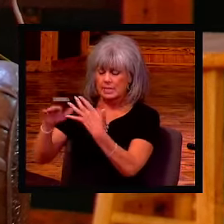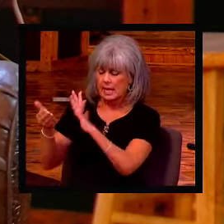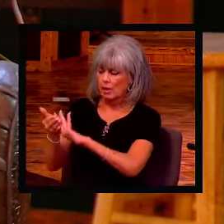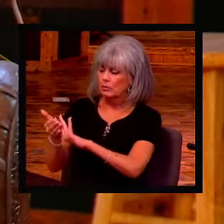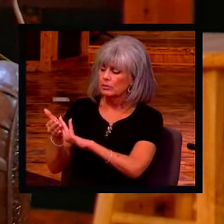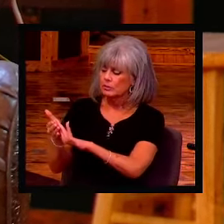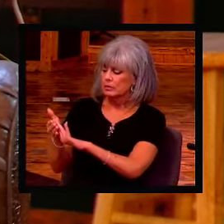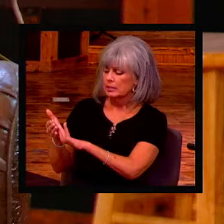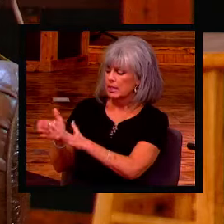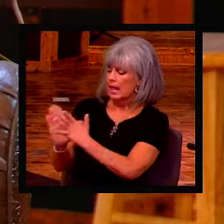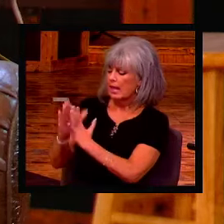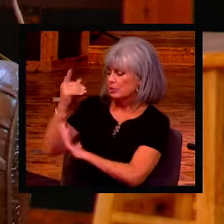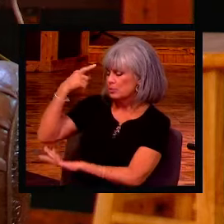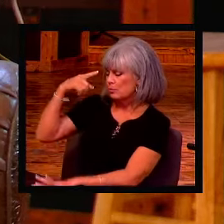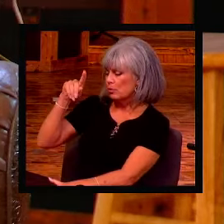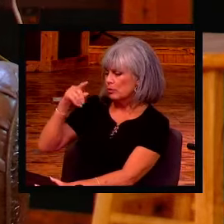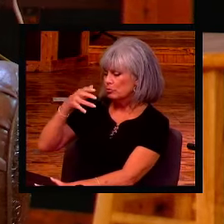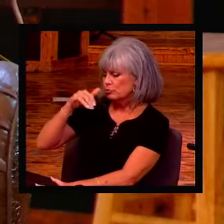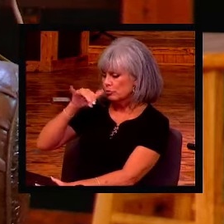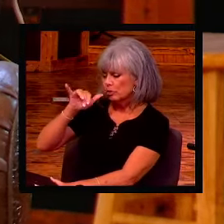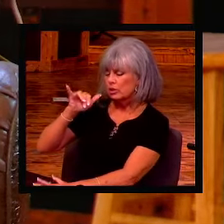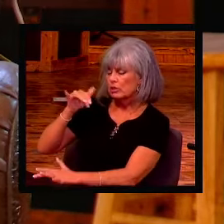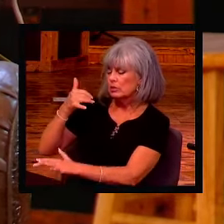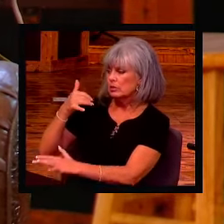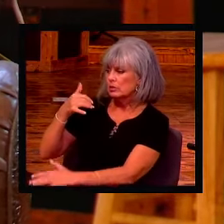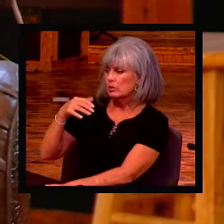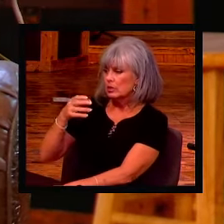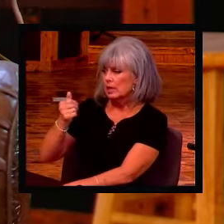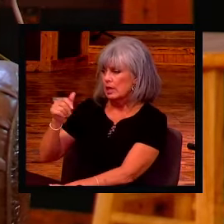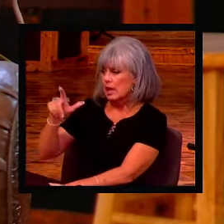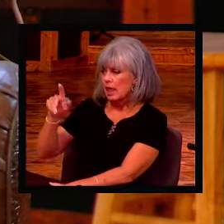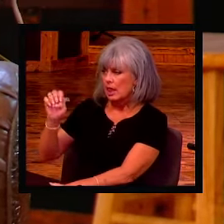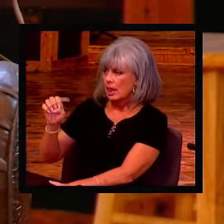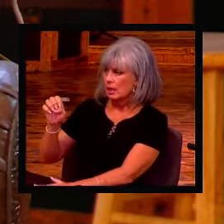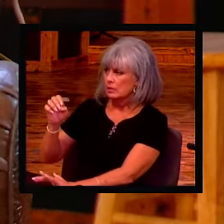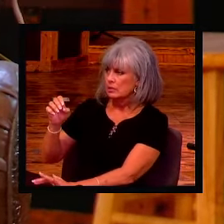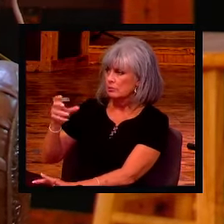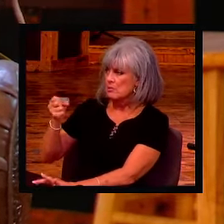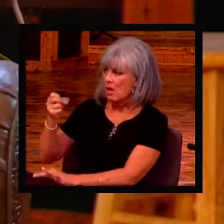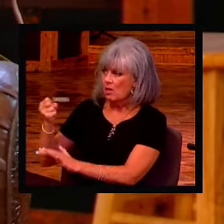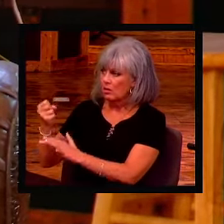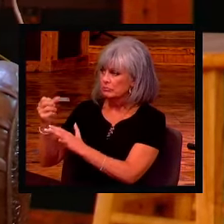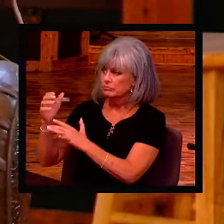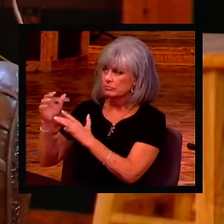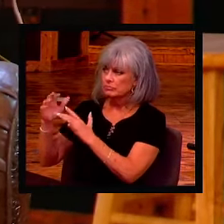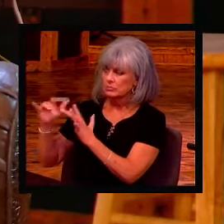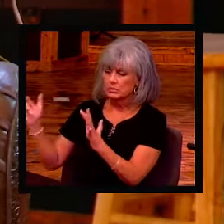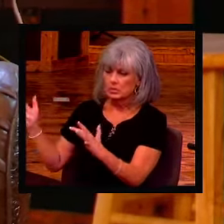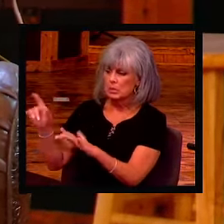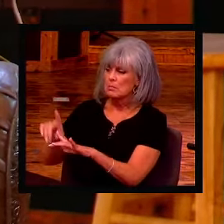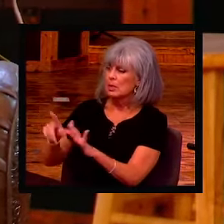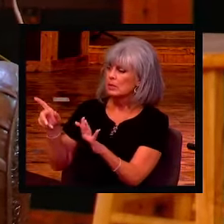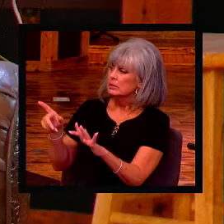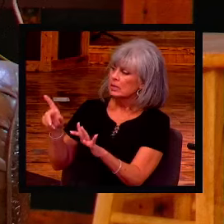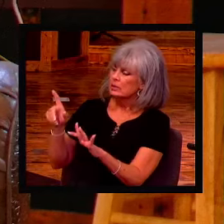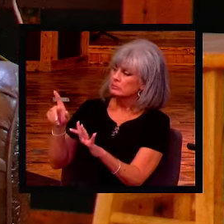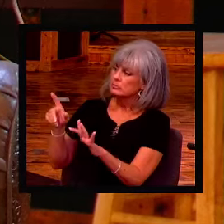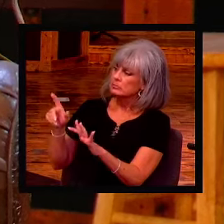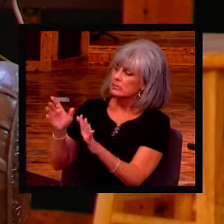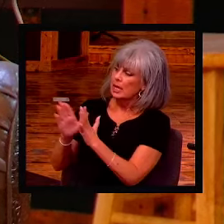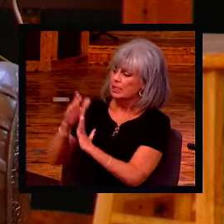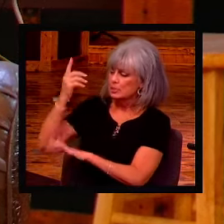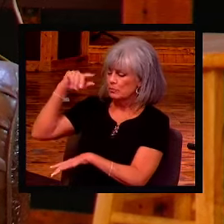is drink, whether it be ale, mead, milk, didn't matter, but they asked for all these